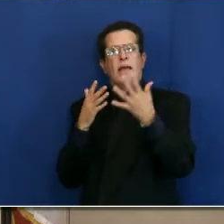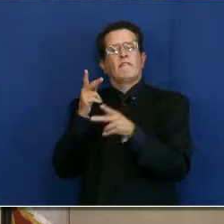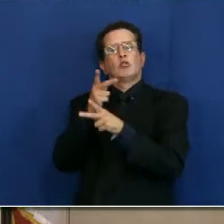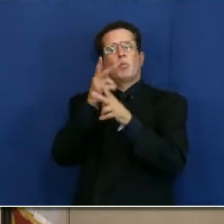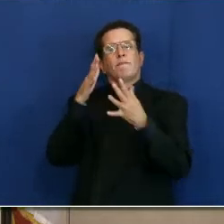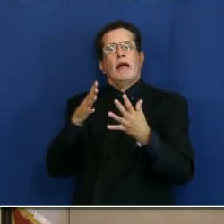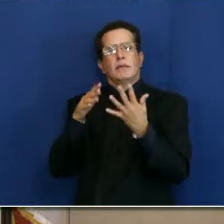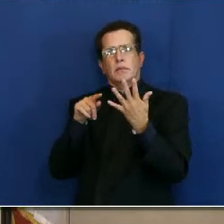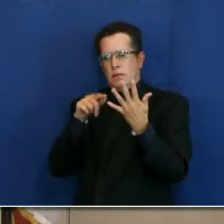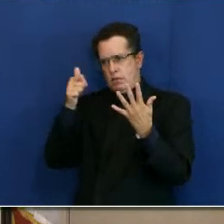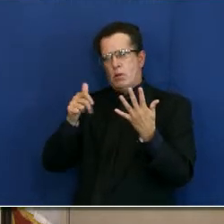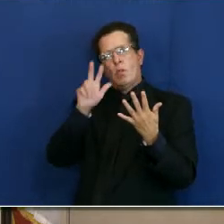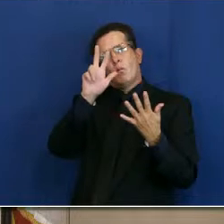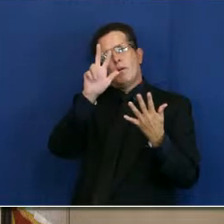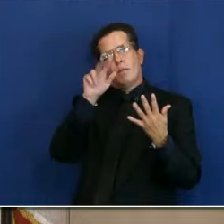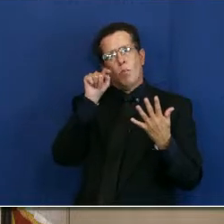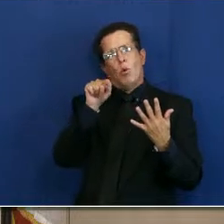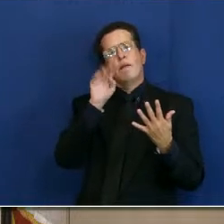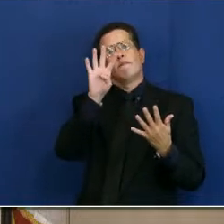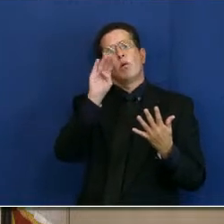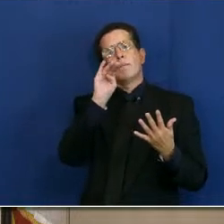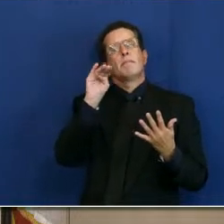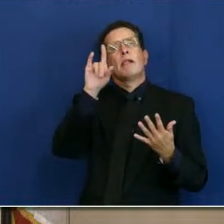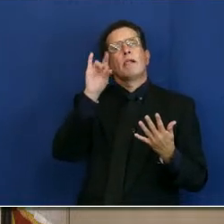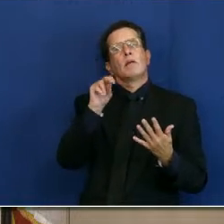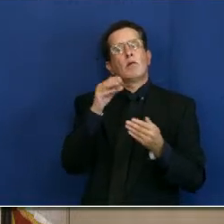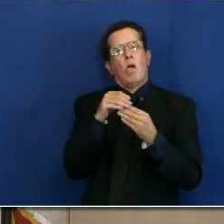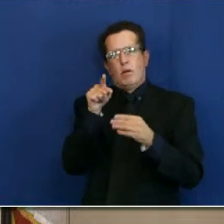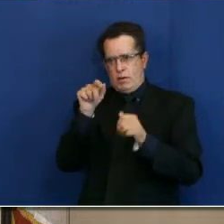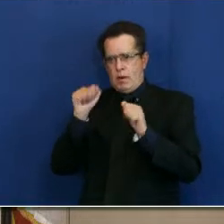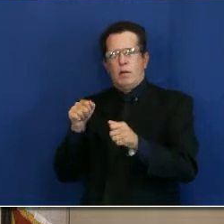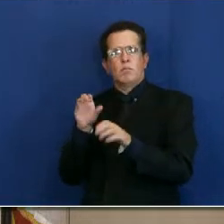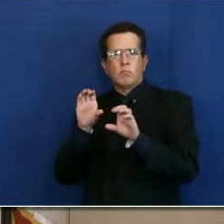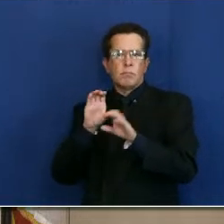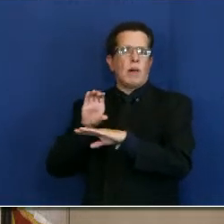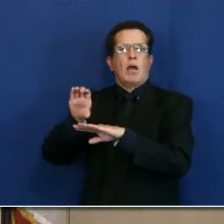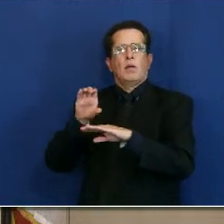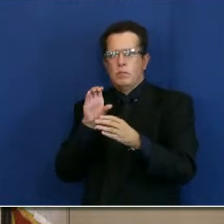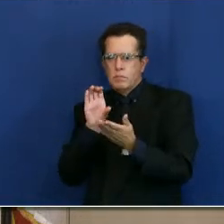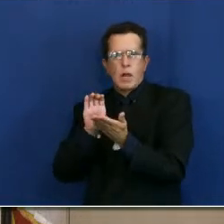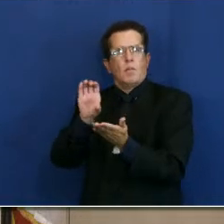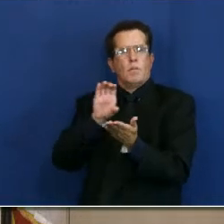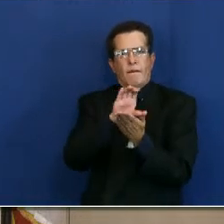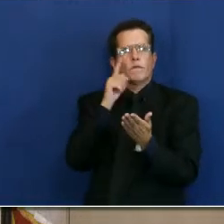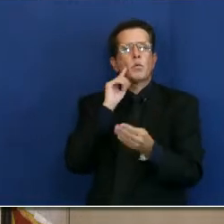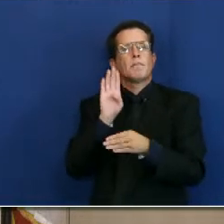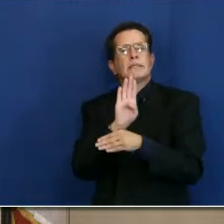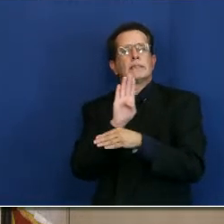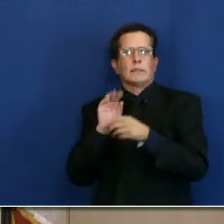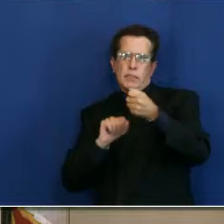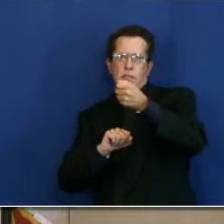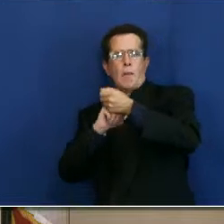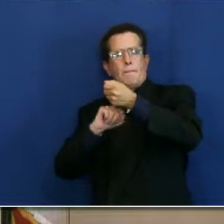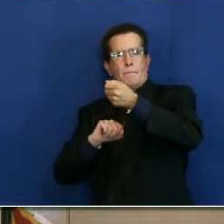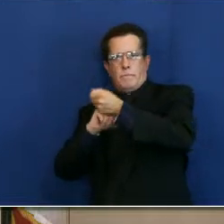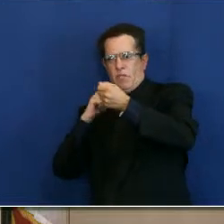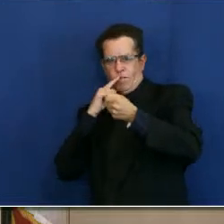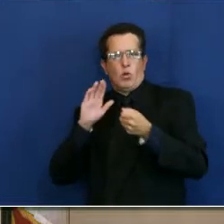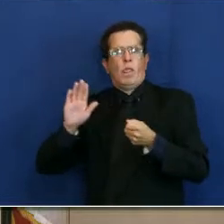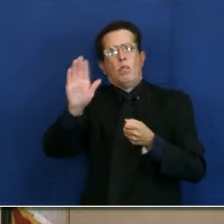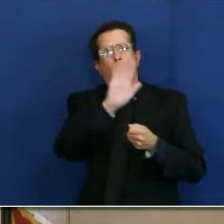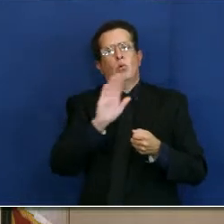so they each have $3.4 million to allocate to assist businesses under business stimulus